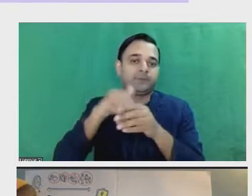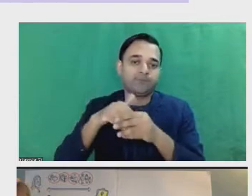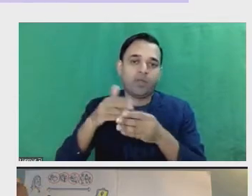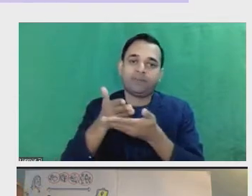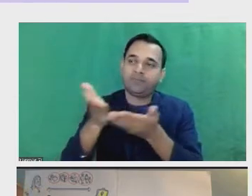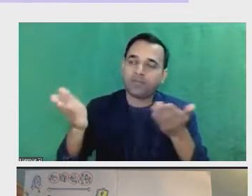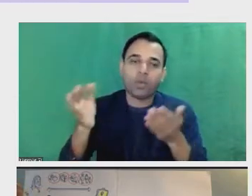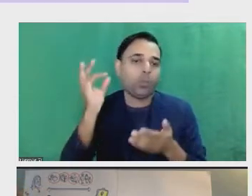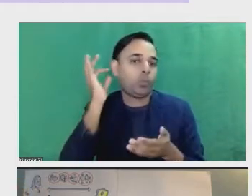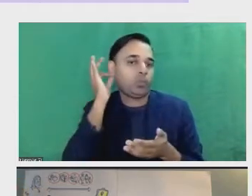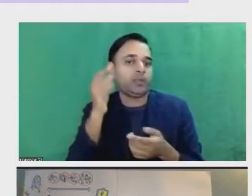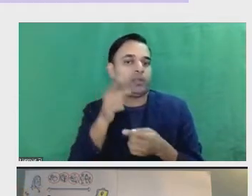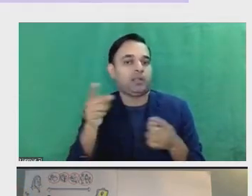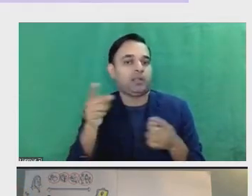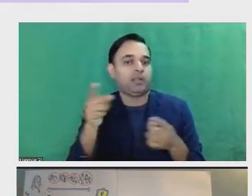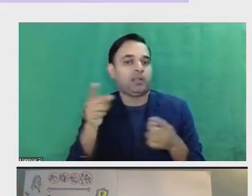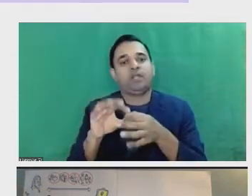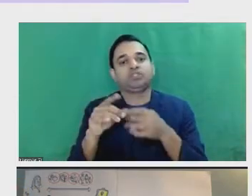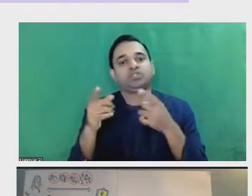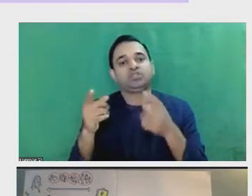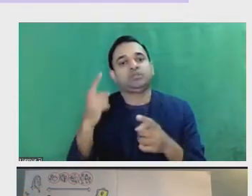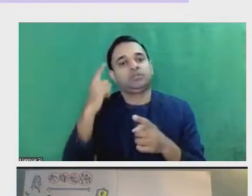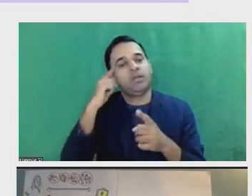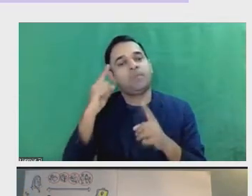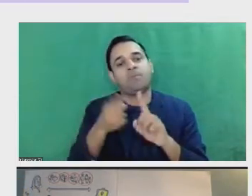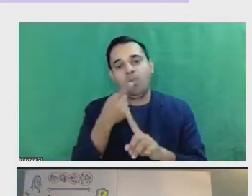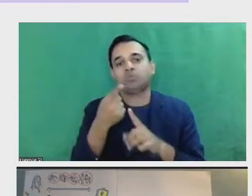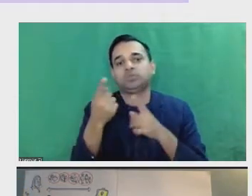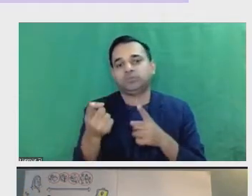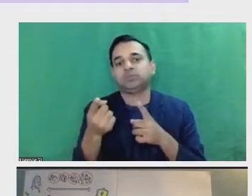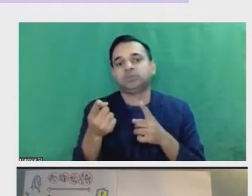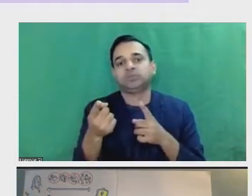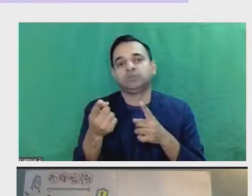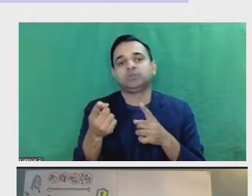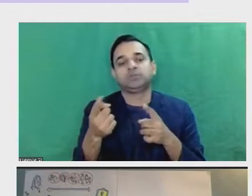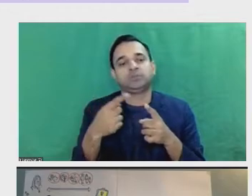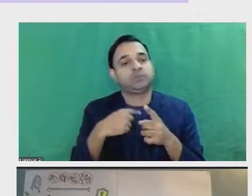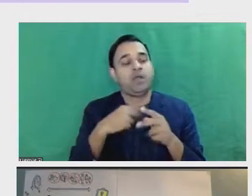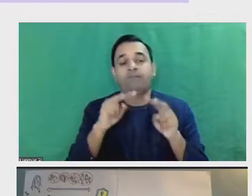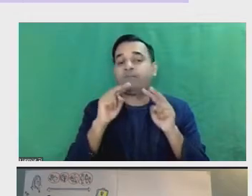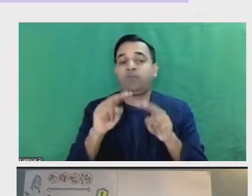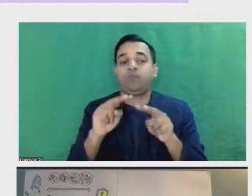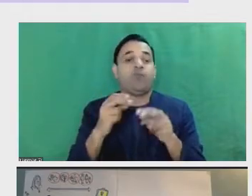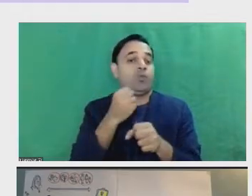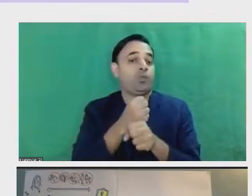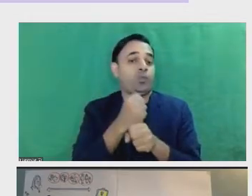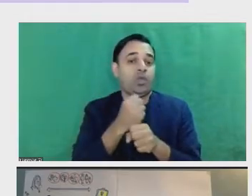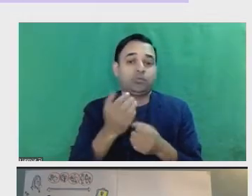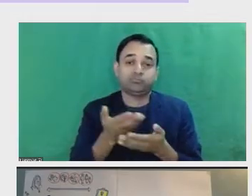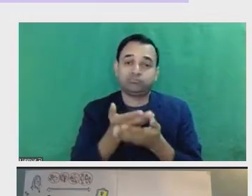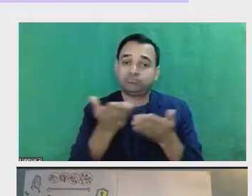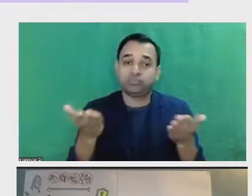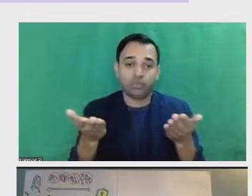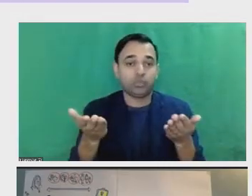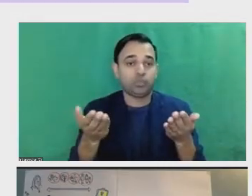that's going to be very important. And I'm looking forward to working with you to make those ideas concrete,